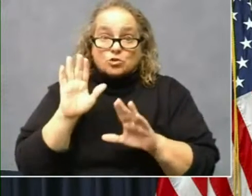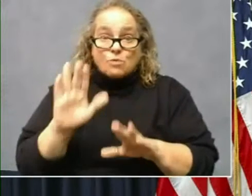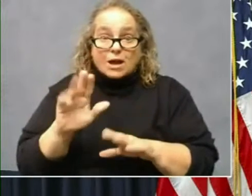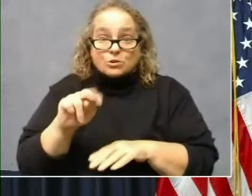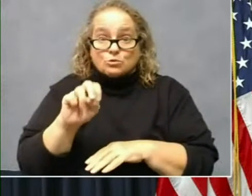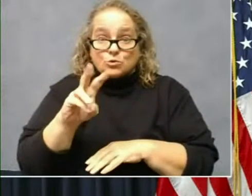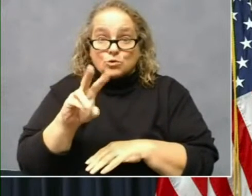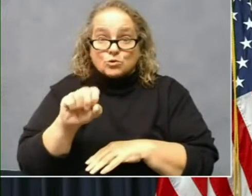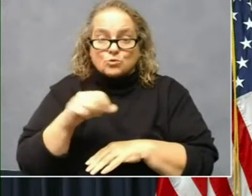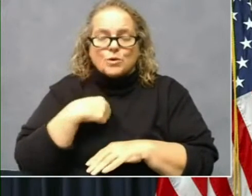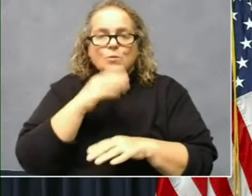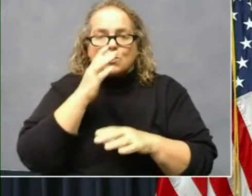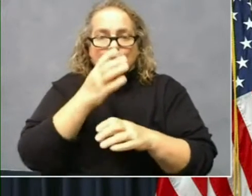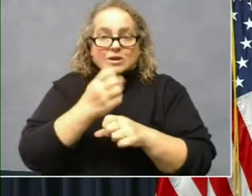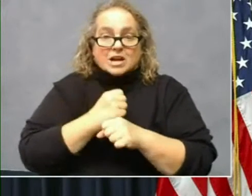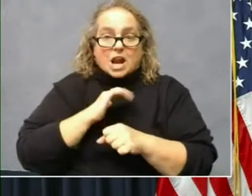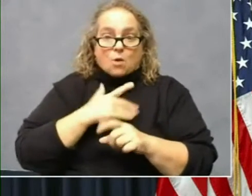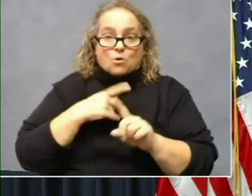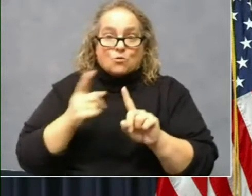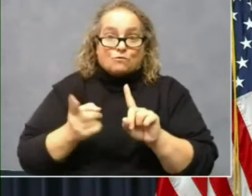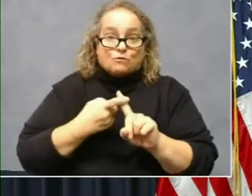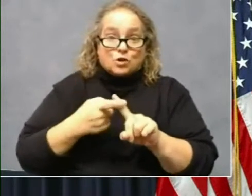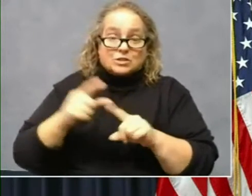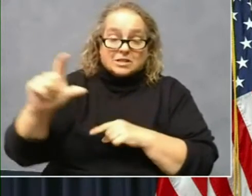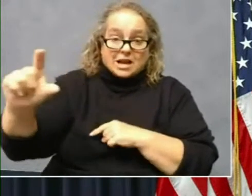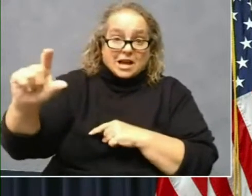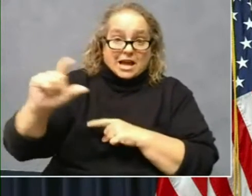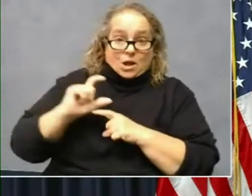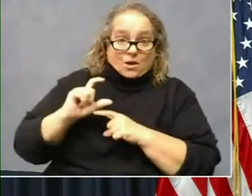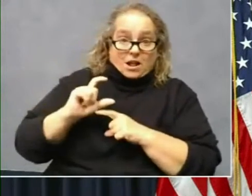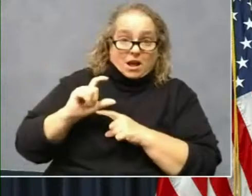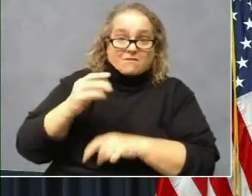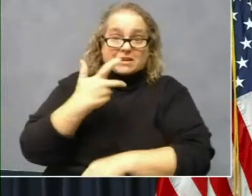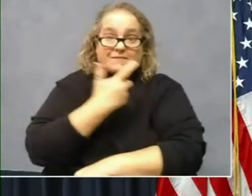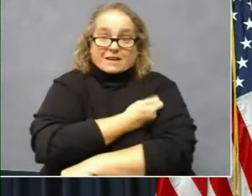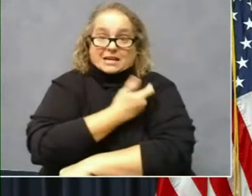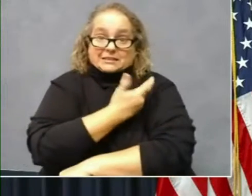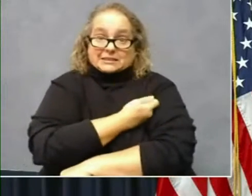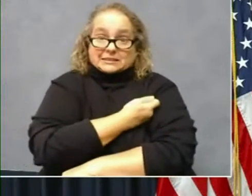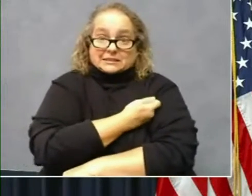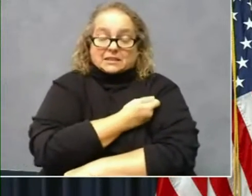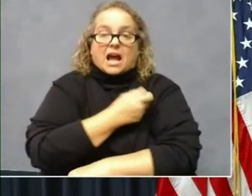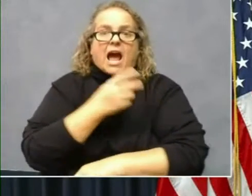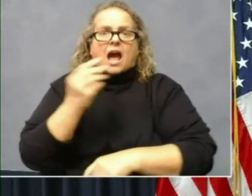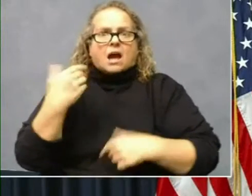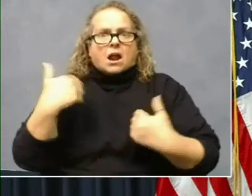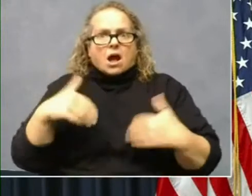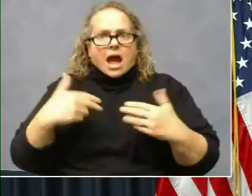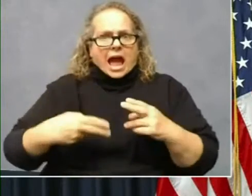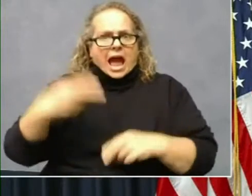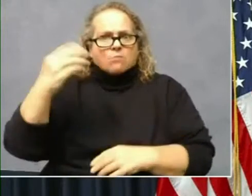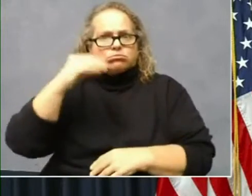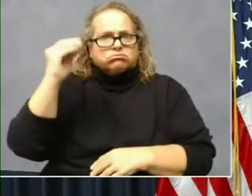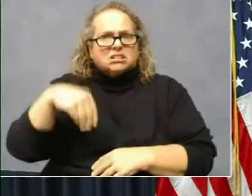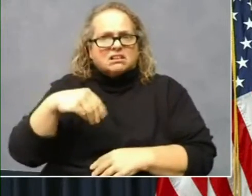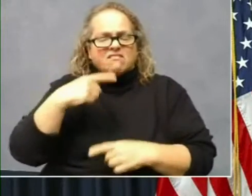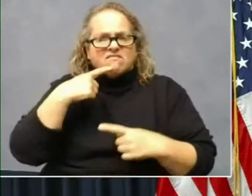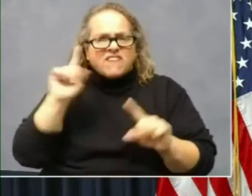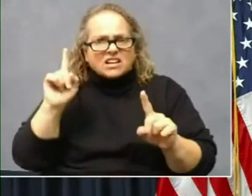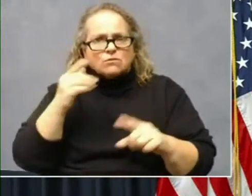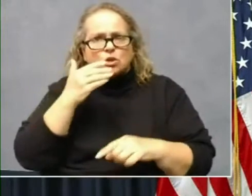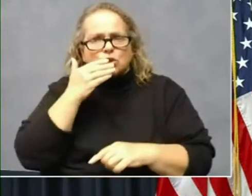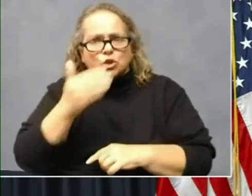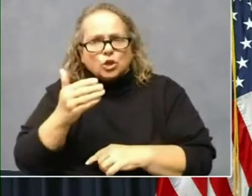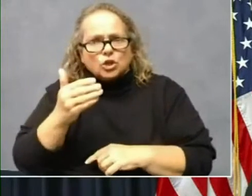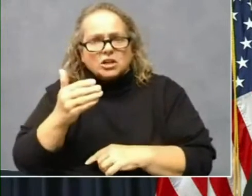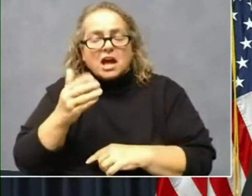allocation of vaccines, that the vaccines are really effective, and that we believe they could potentially be administered by December the